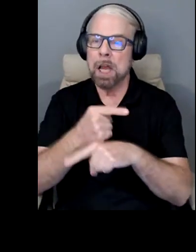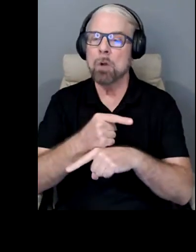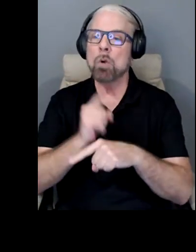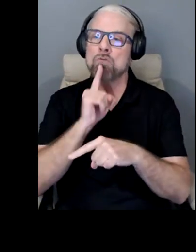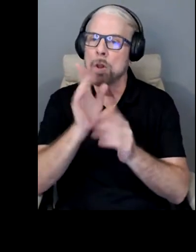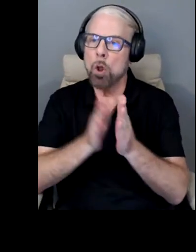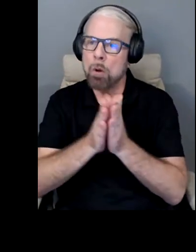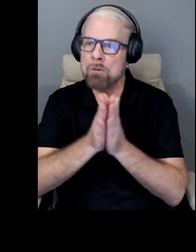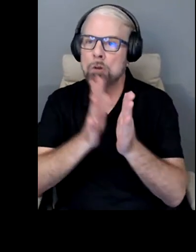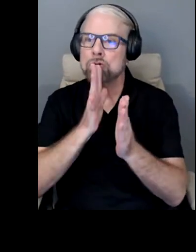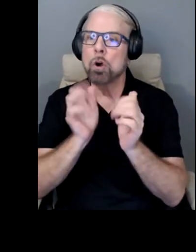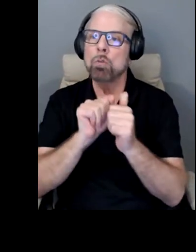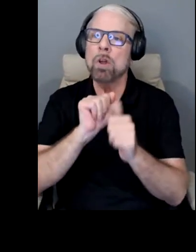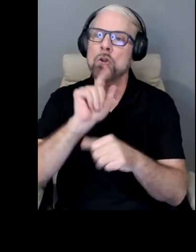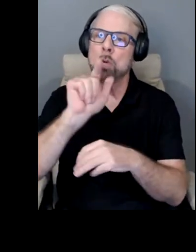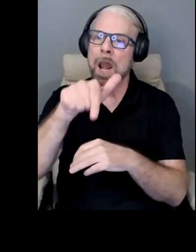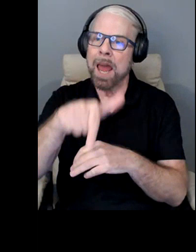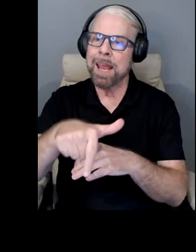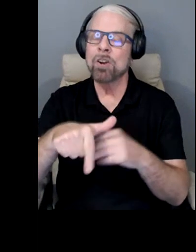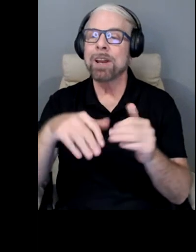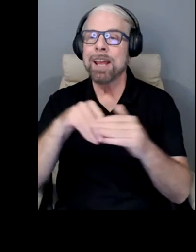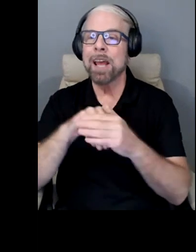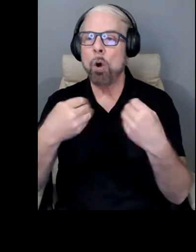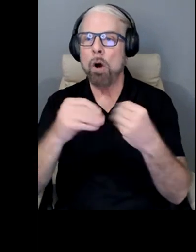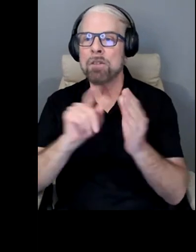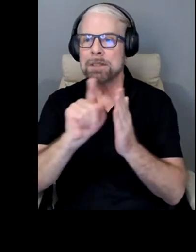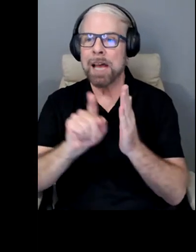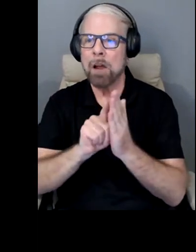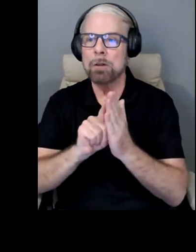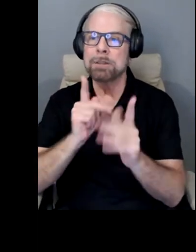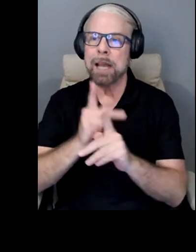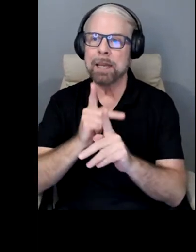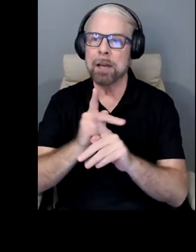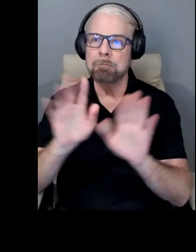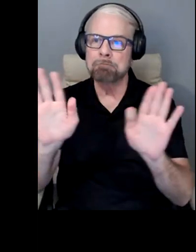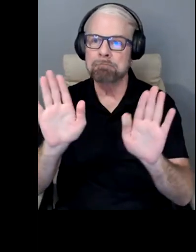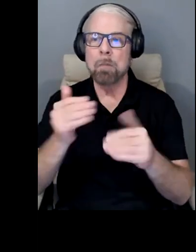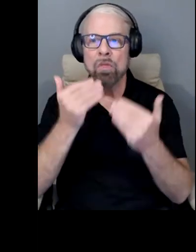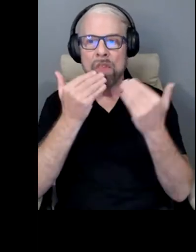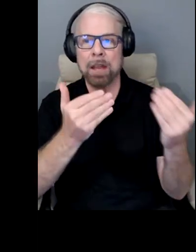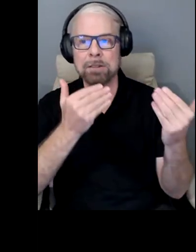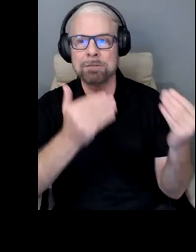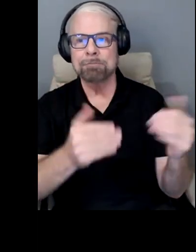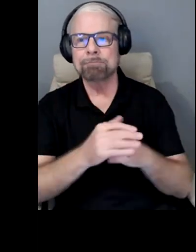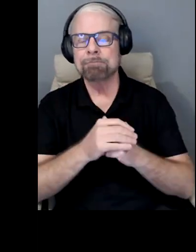soon during office hours. Take care. Thanks, everybody.